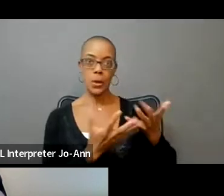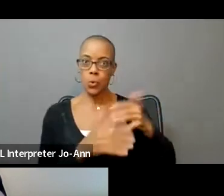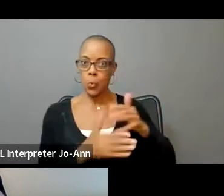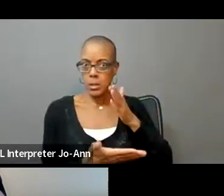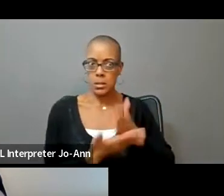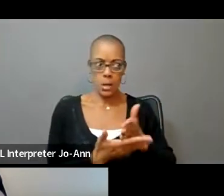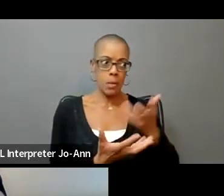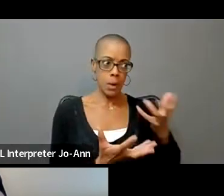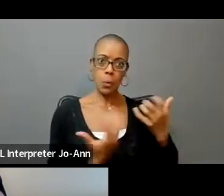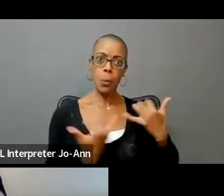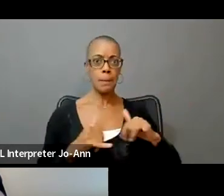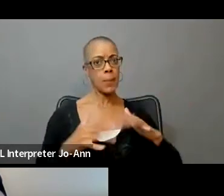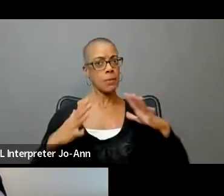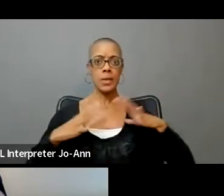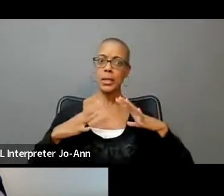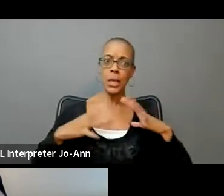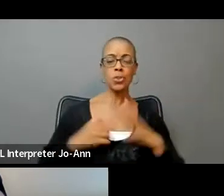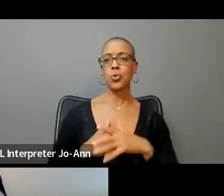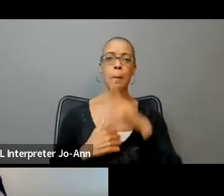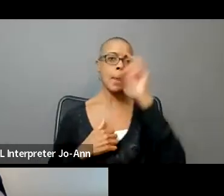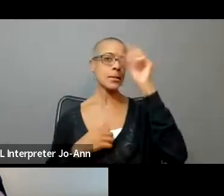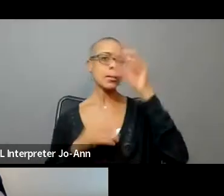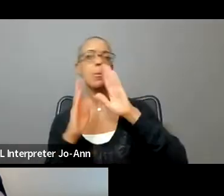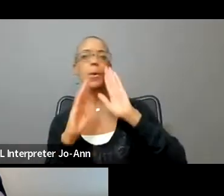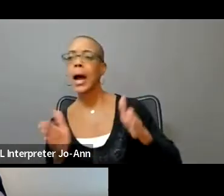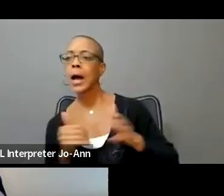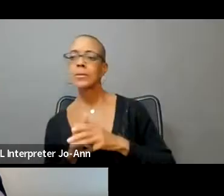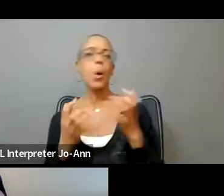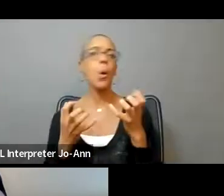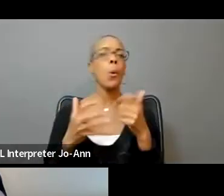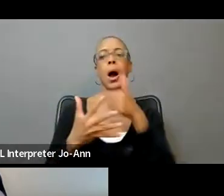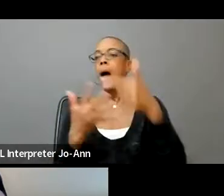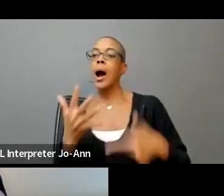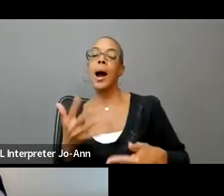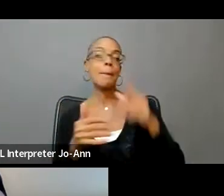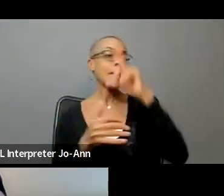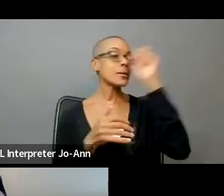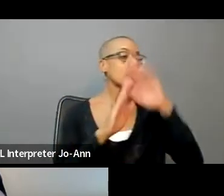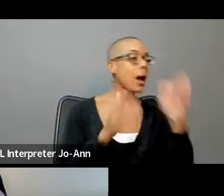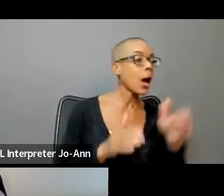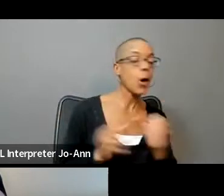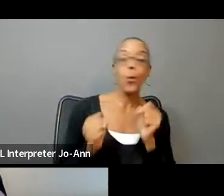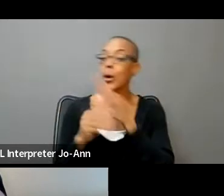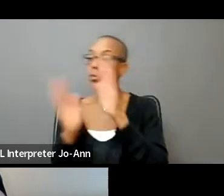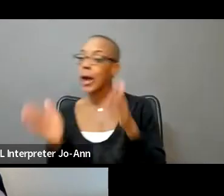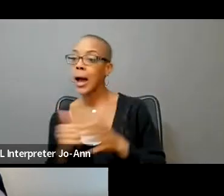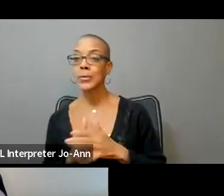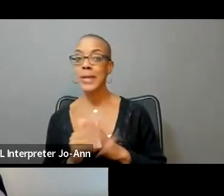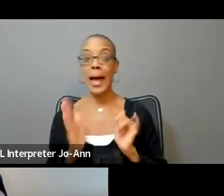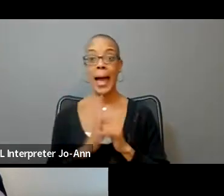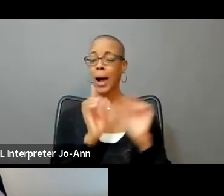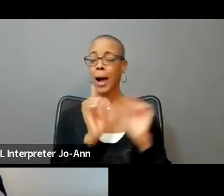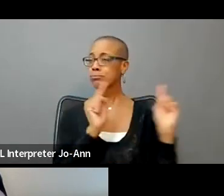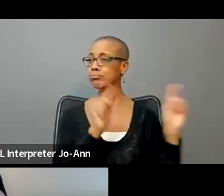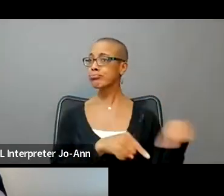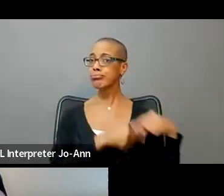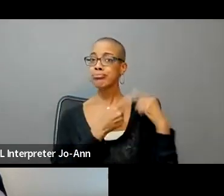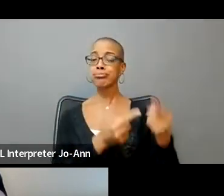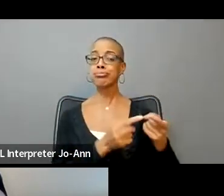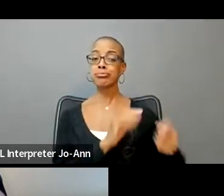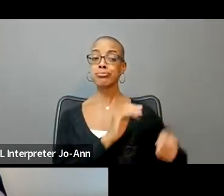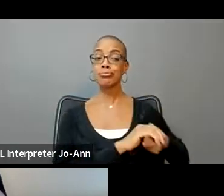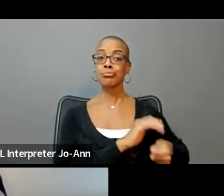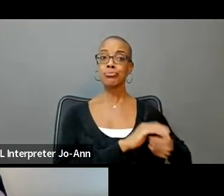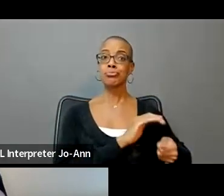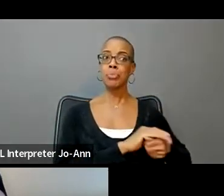and whatever, and I want to have my summer home and I want to have my winter home. And this is how I've been doing it for years. If this